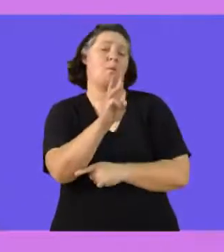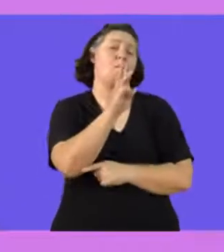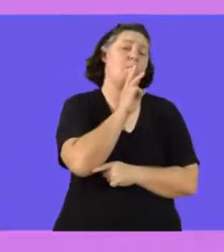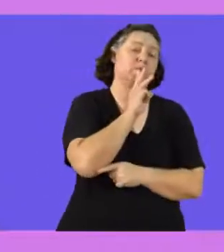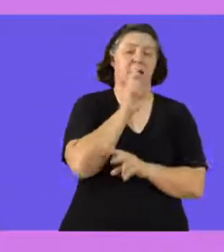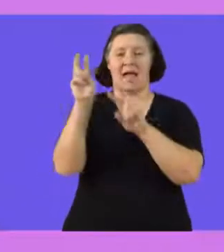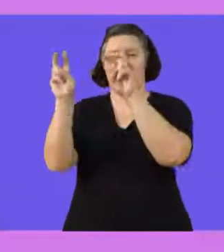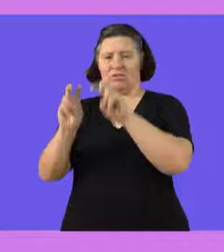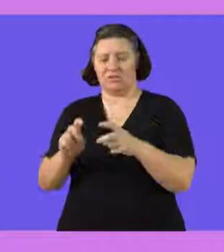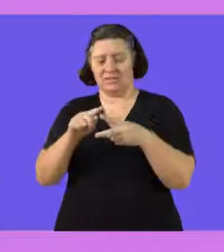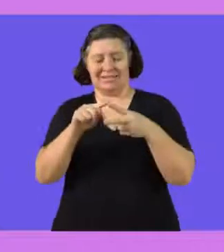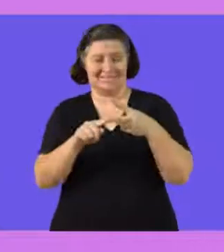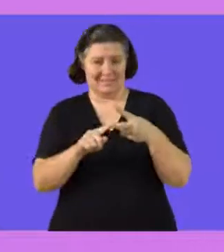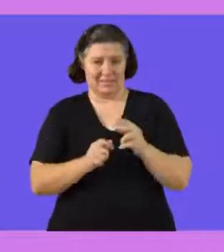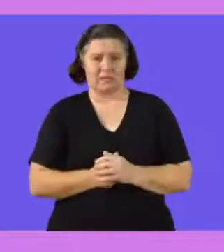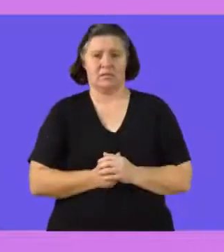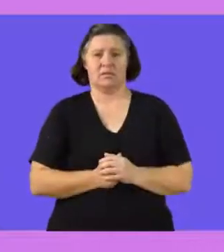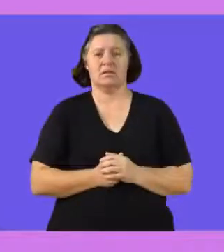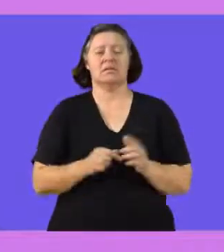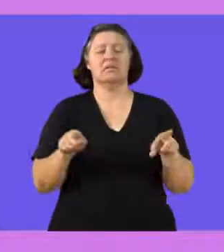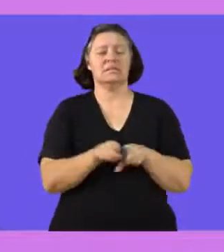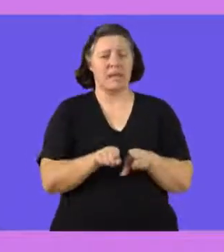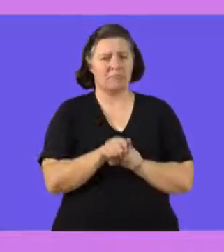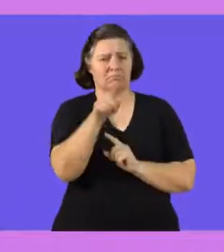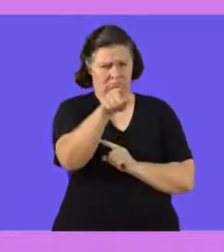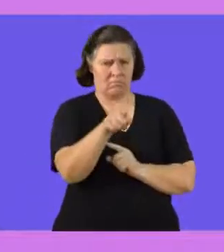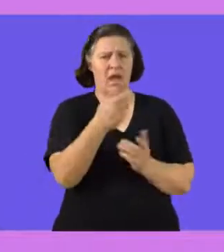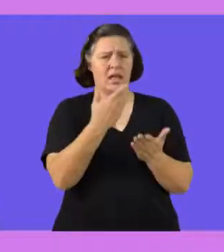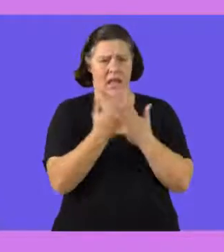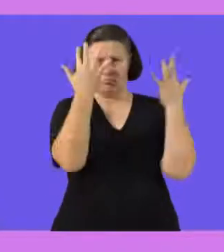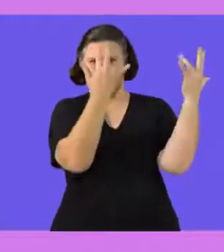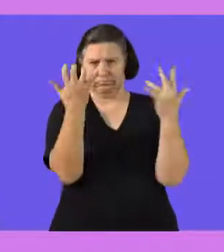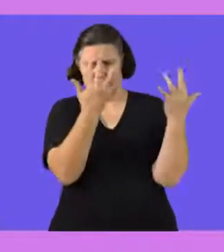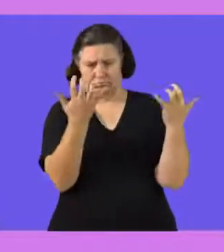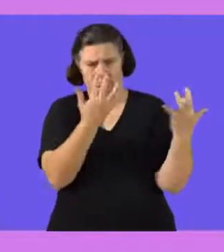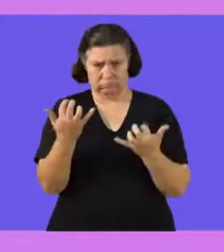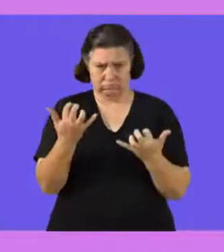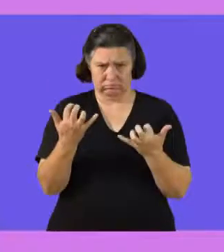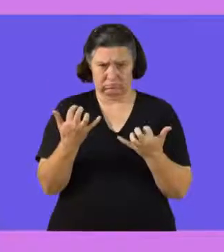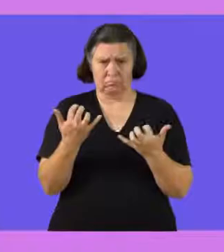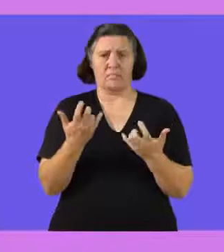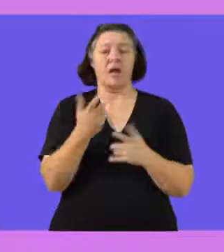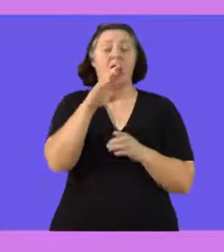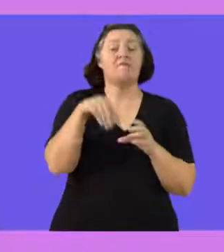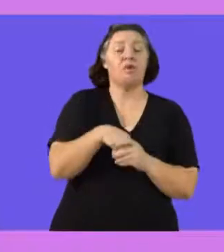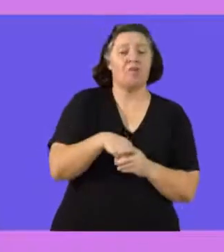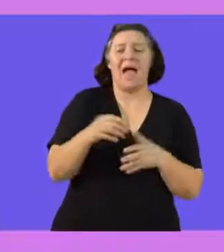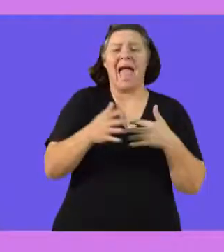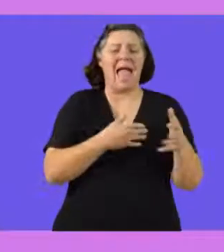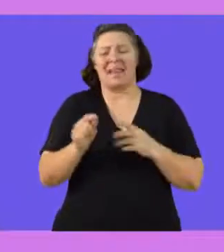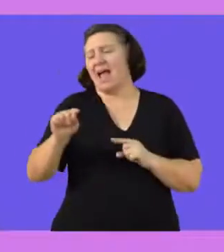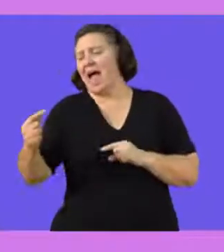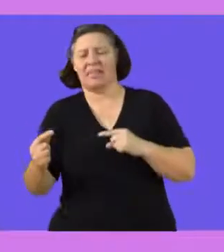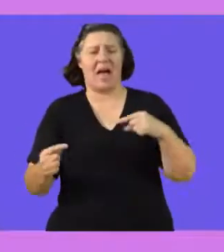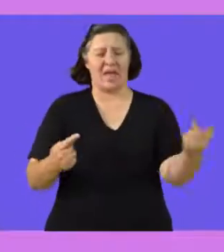and electricity tariffs. Then also, you should be able to perform calculations, very important, involving any